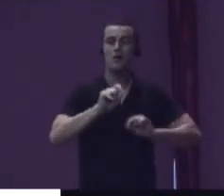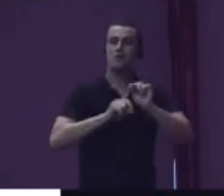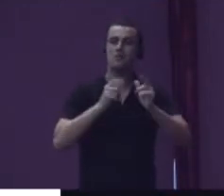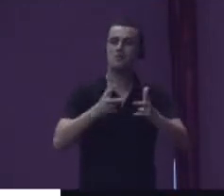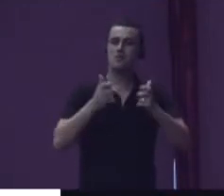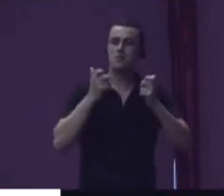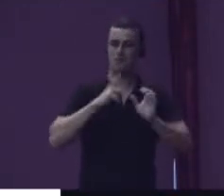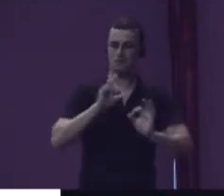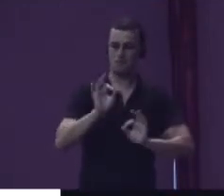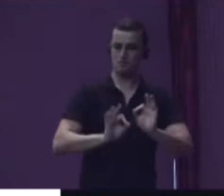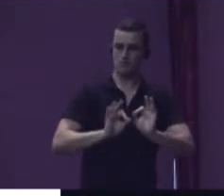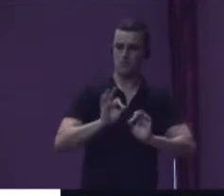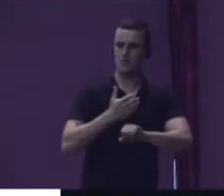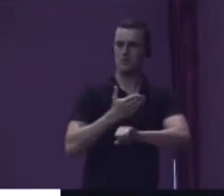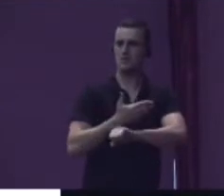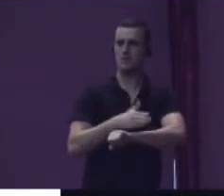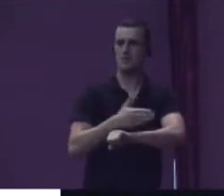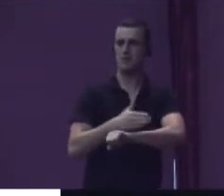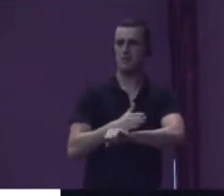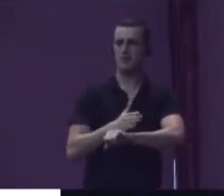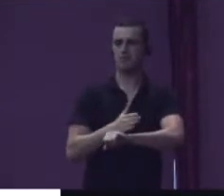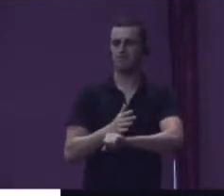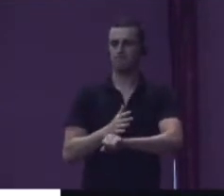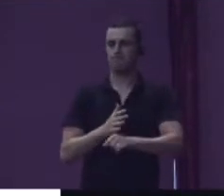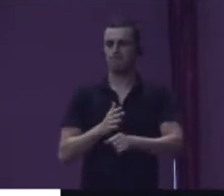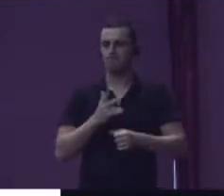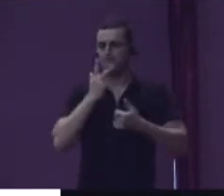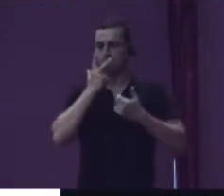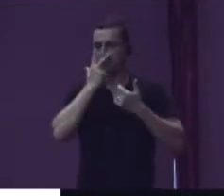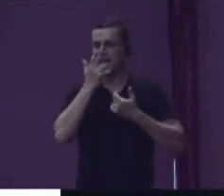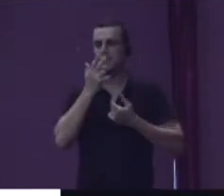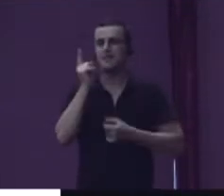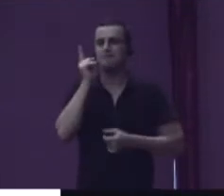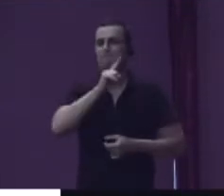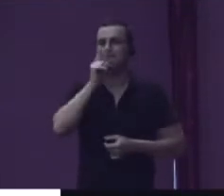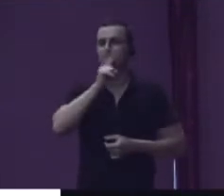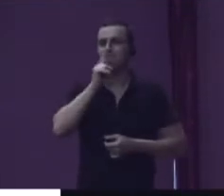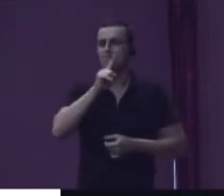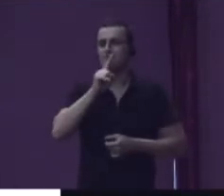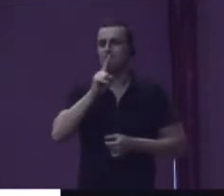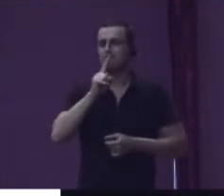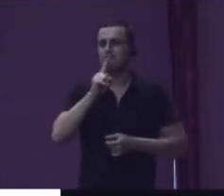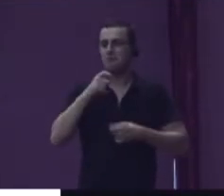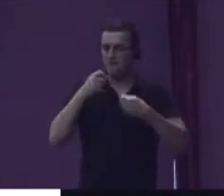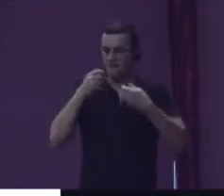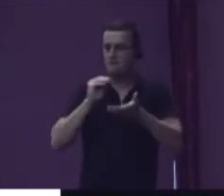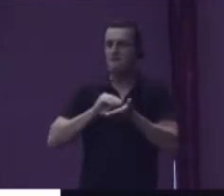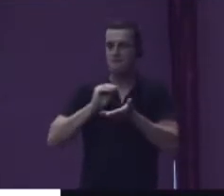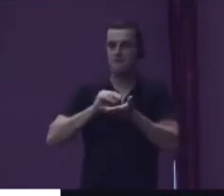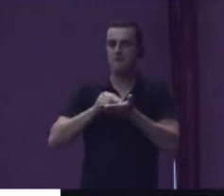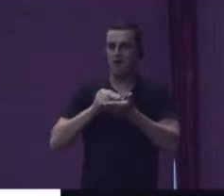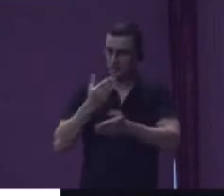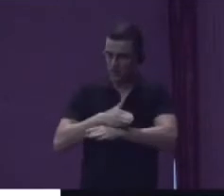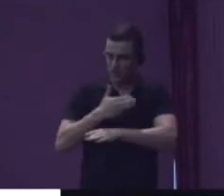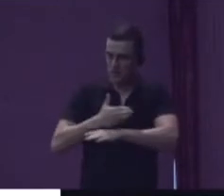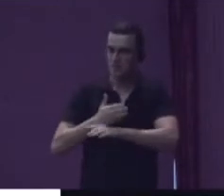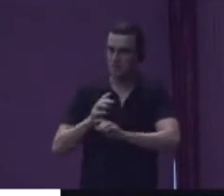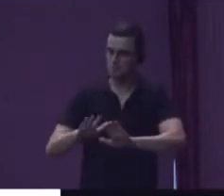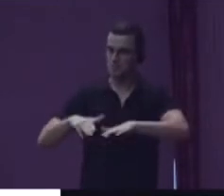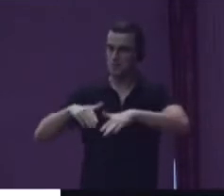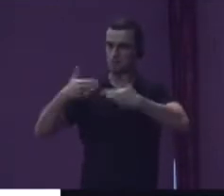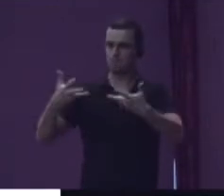We need to have skilled birth attendants, meaning birth attendants that have some medical